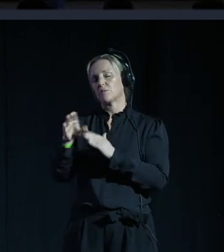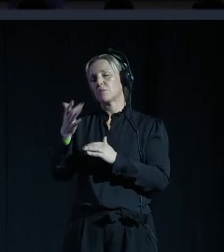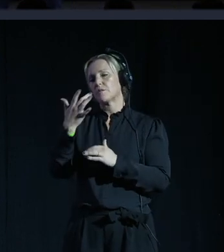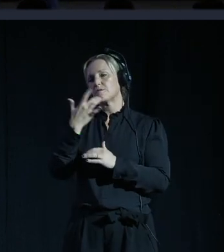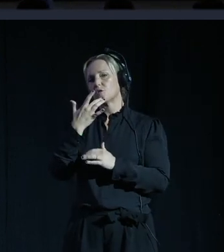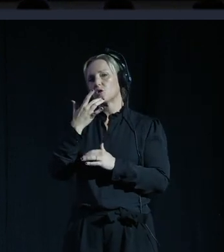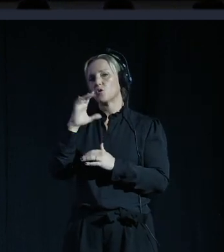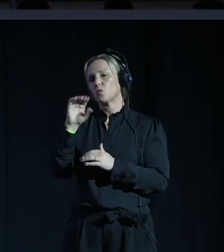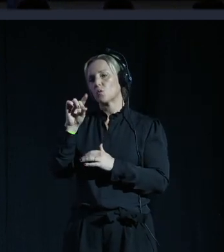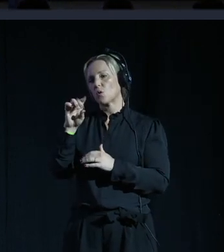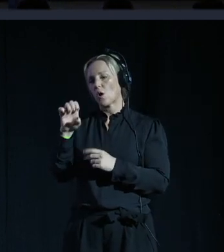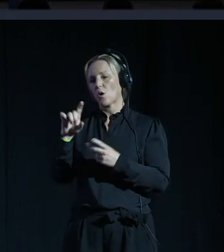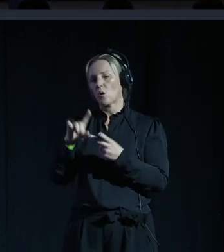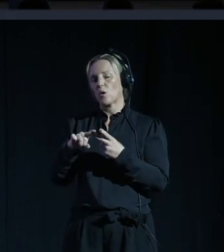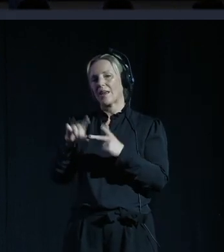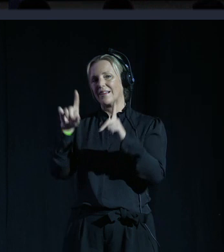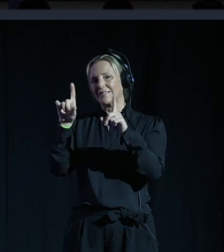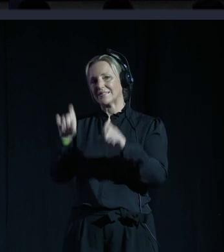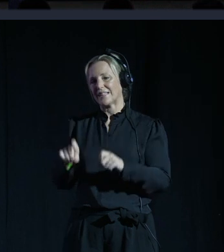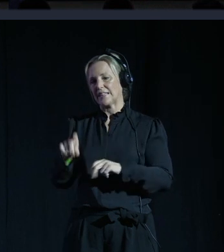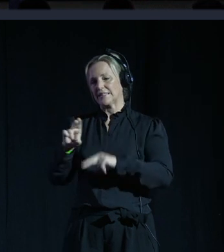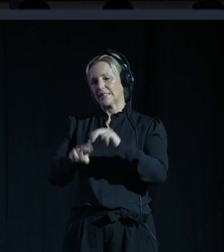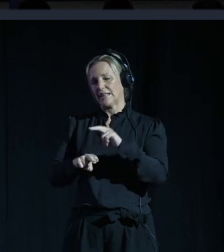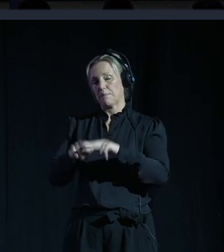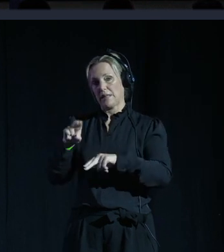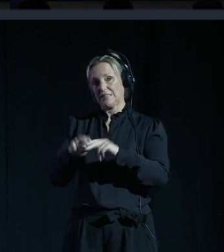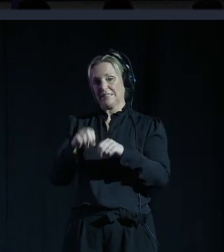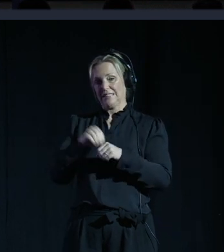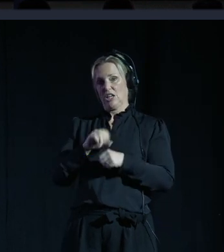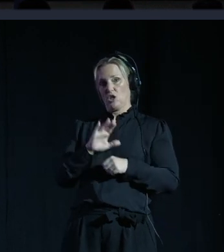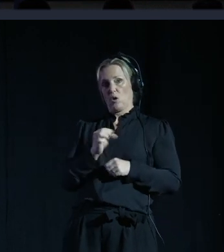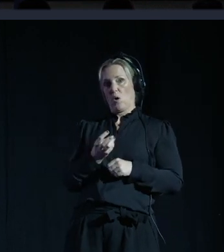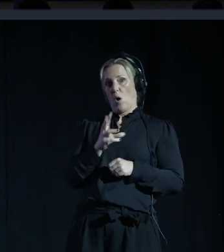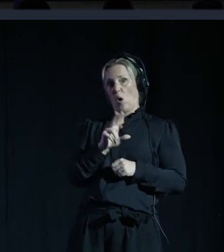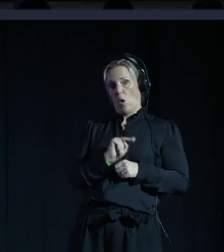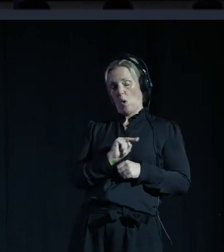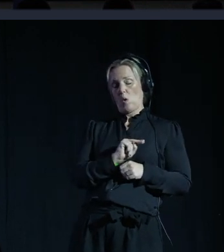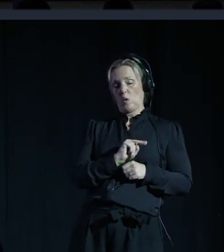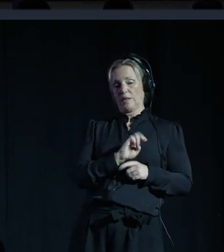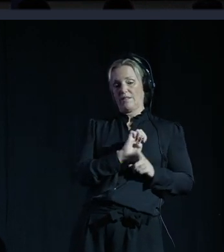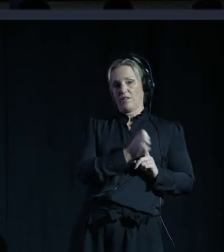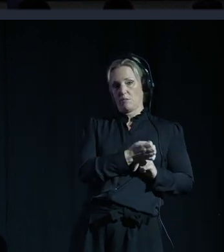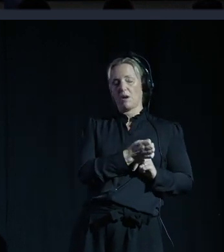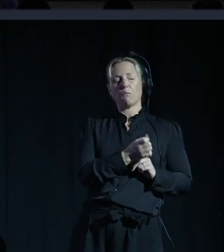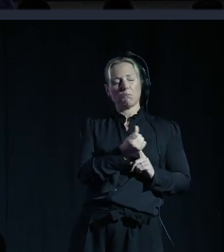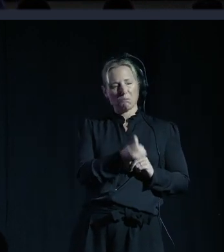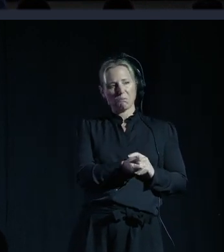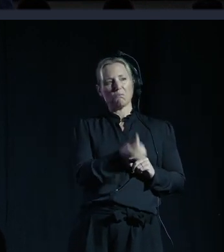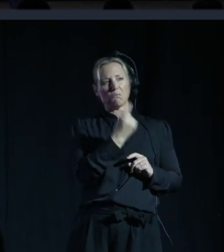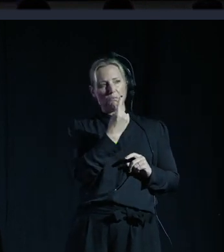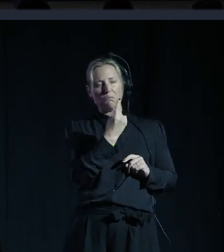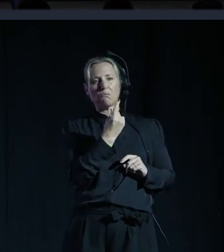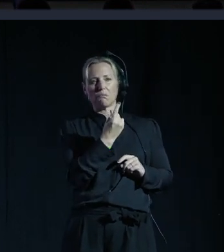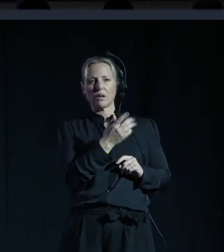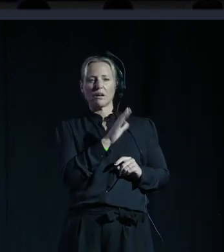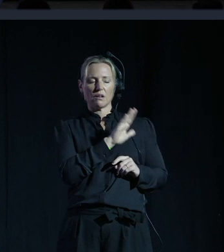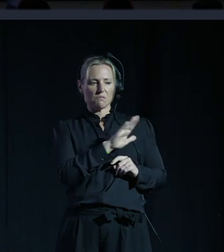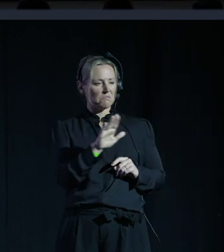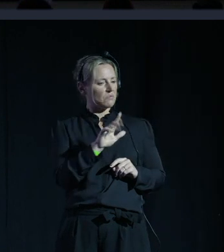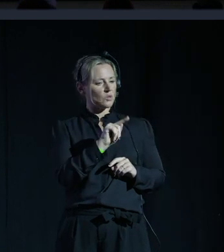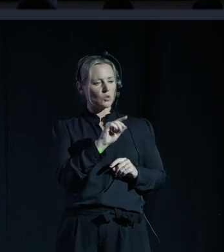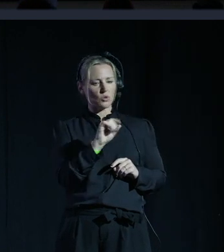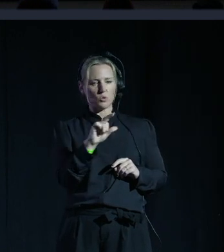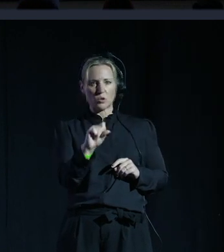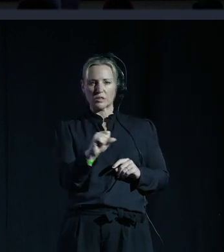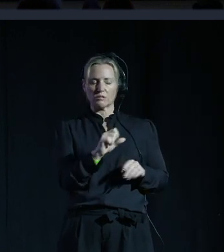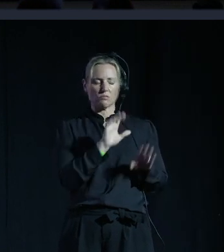in your own environment, and that is totally okay. Those tools are great. They support your workflows, and we totally support